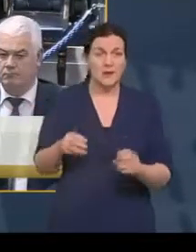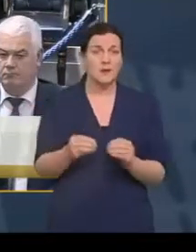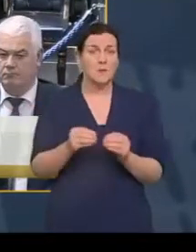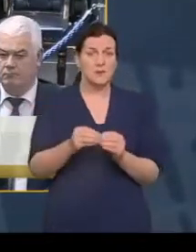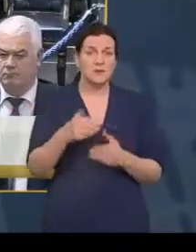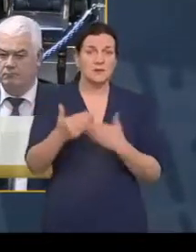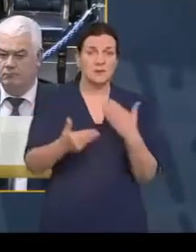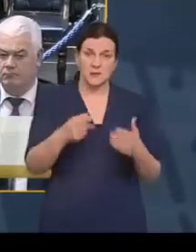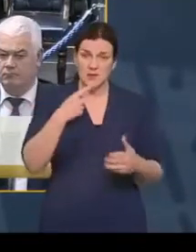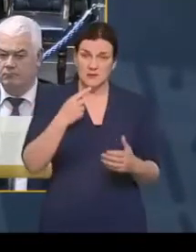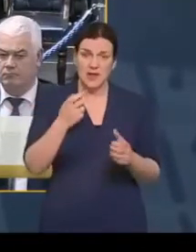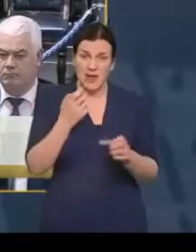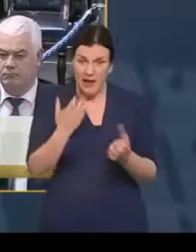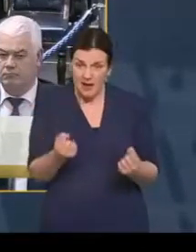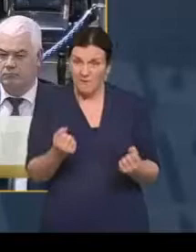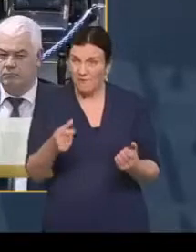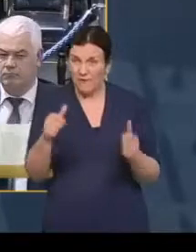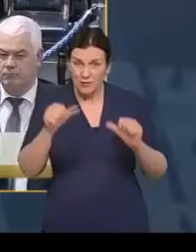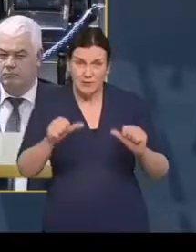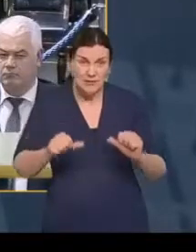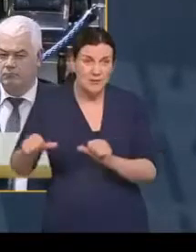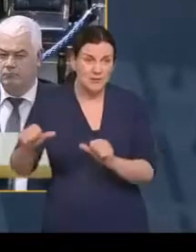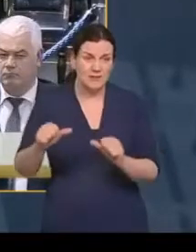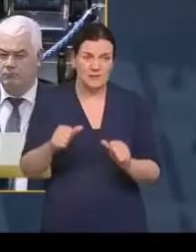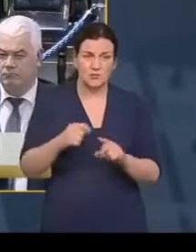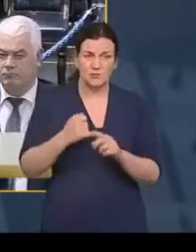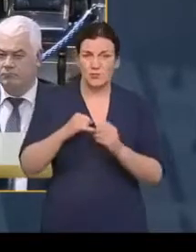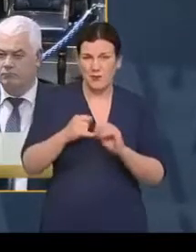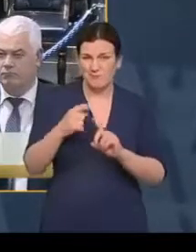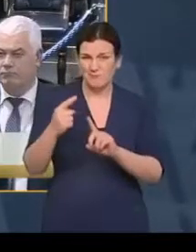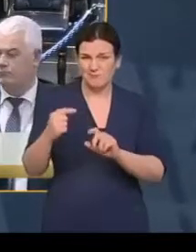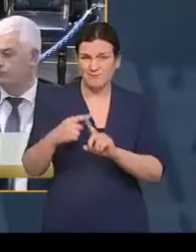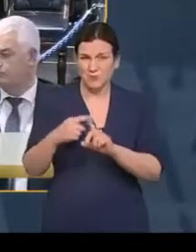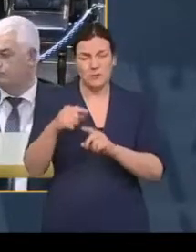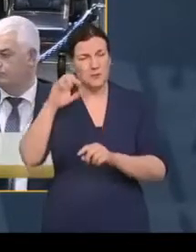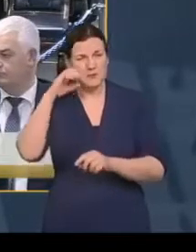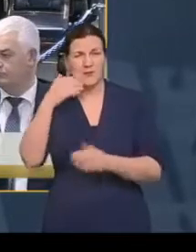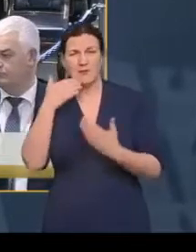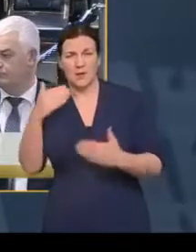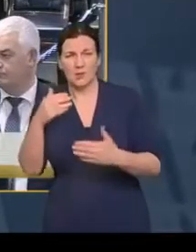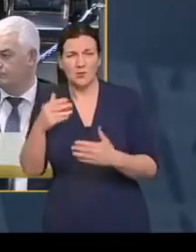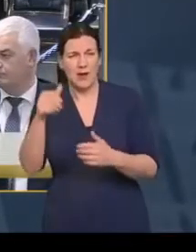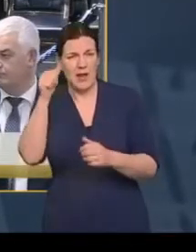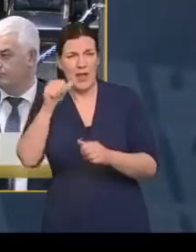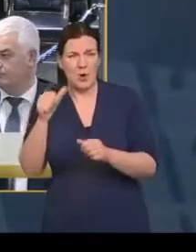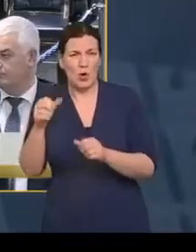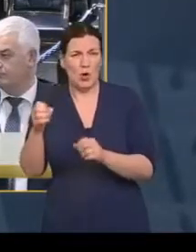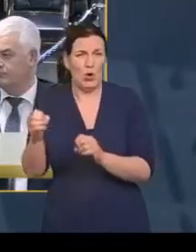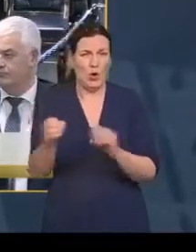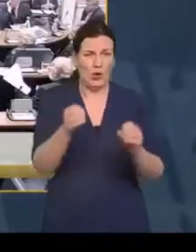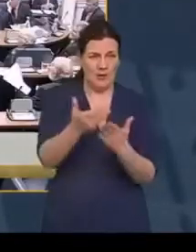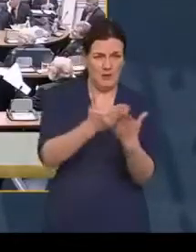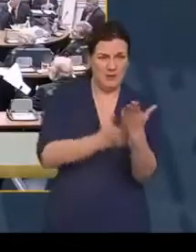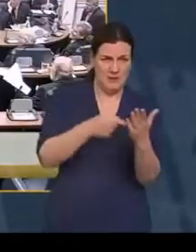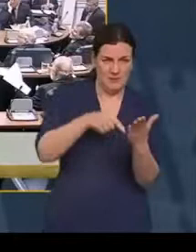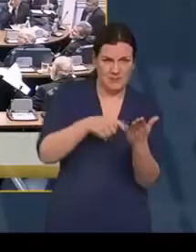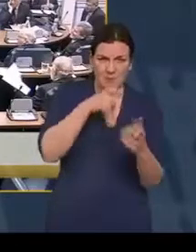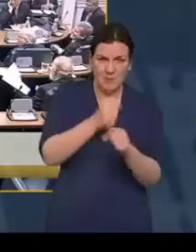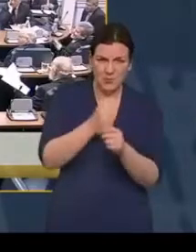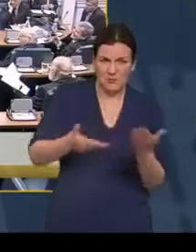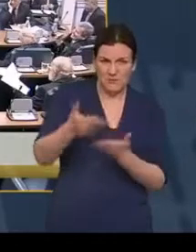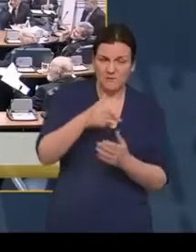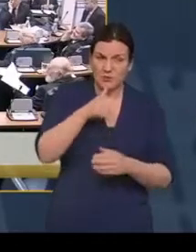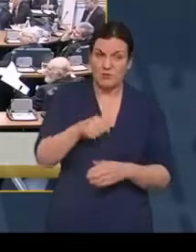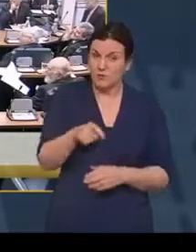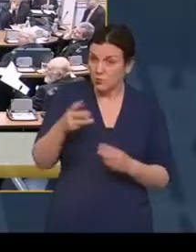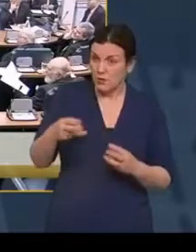if people can comment, but if there's agreement, we'll try and Senator Boyan was next. Well, I can. Brief. I just want. Can I just? Well, I